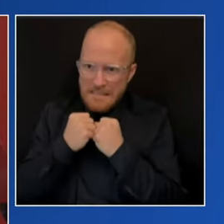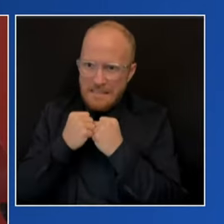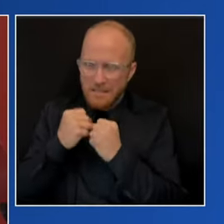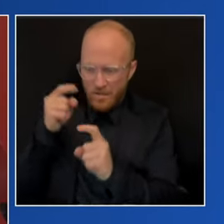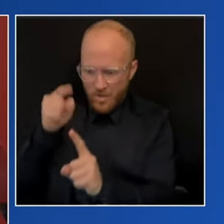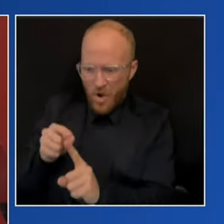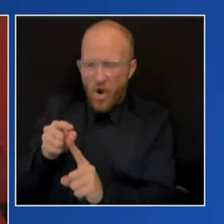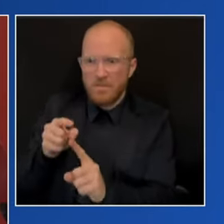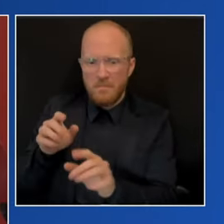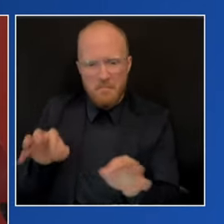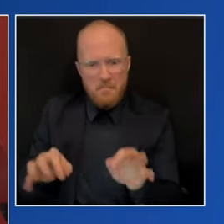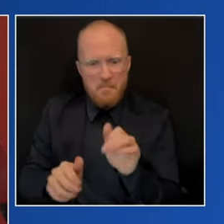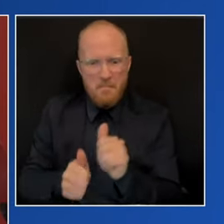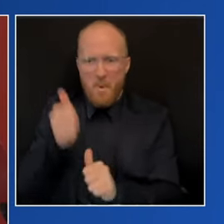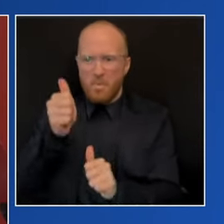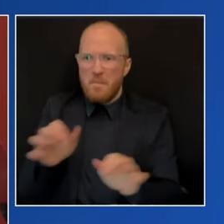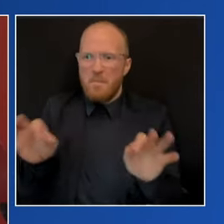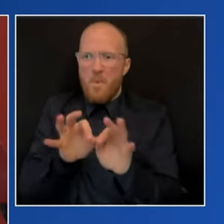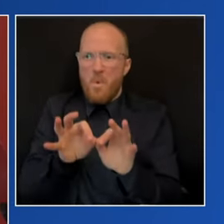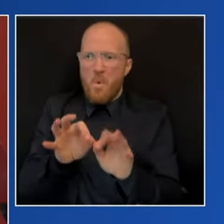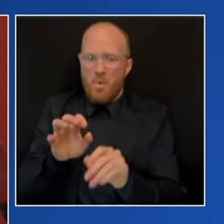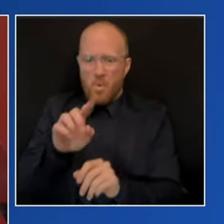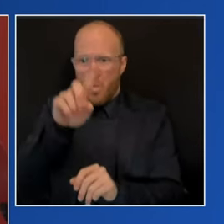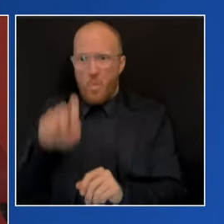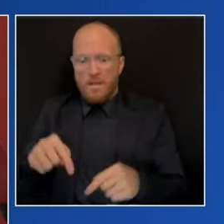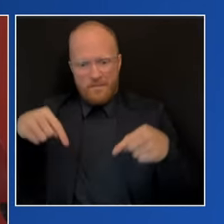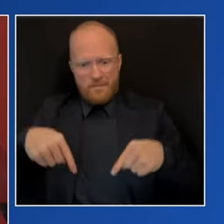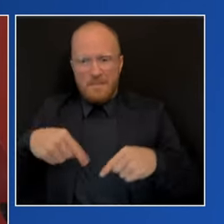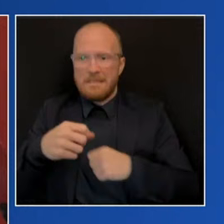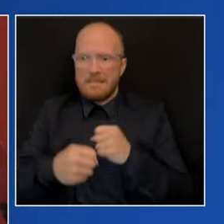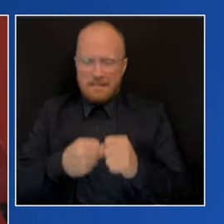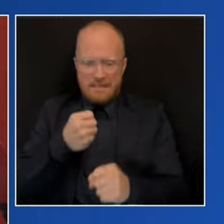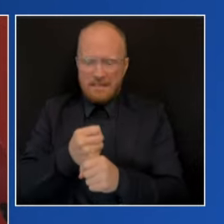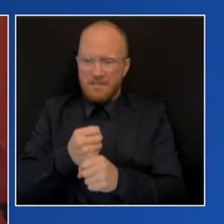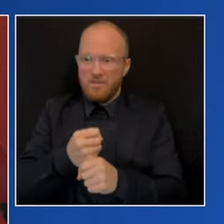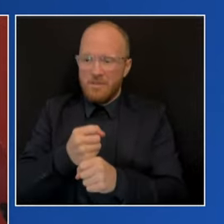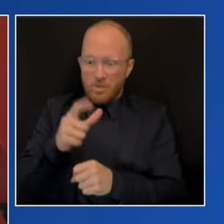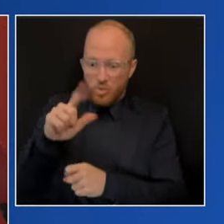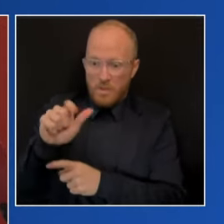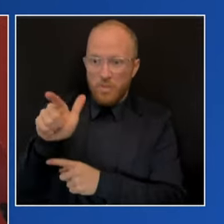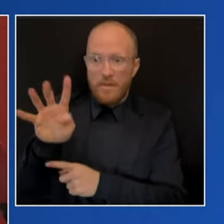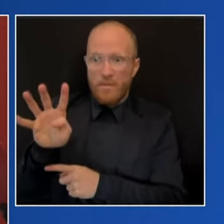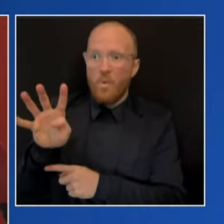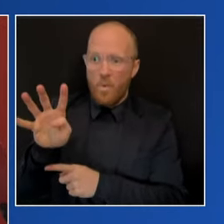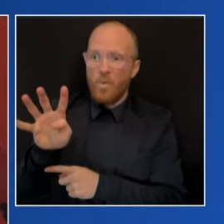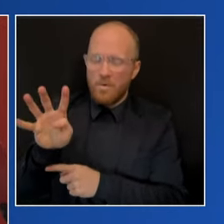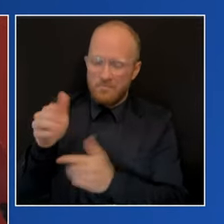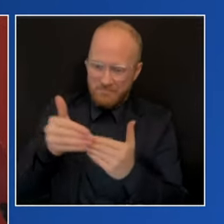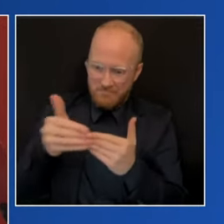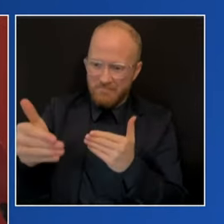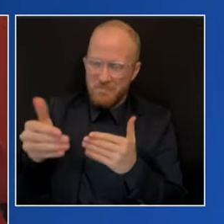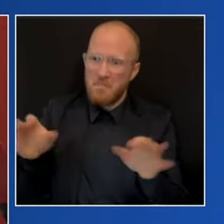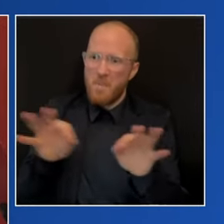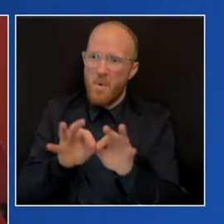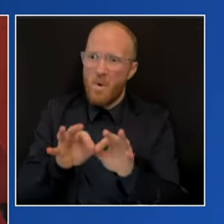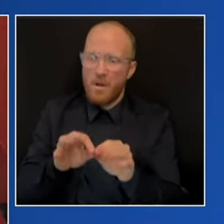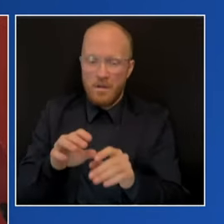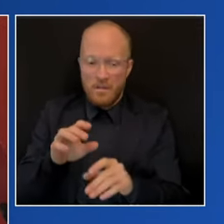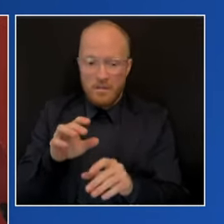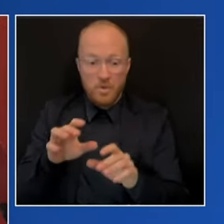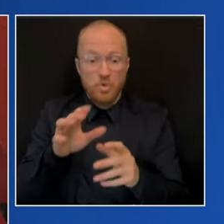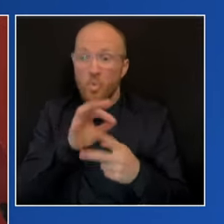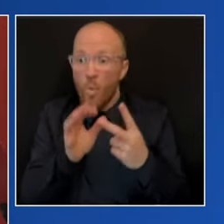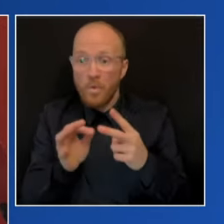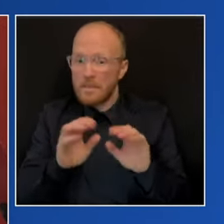of our time. And it's what the 2024 election is all about. The choice is clear.